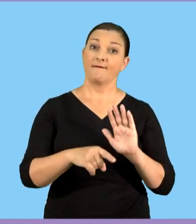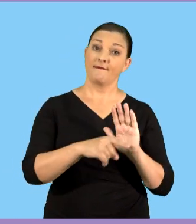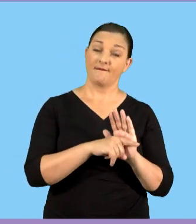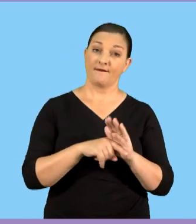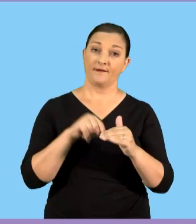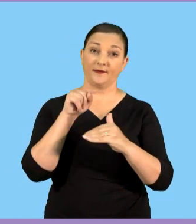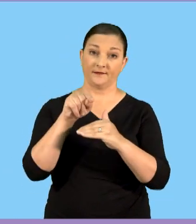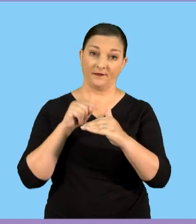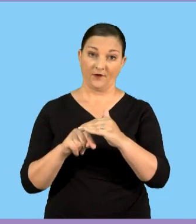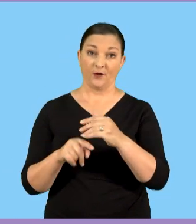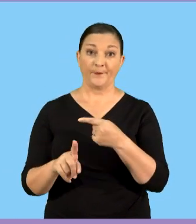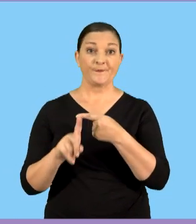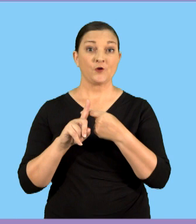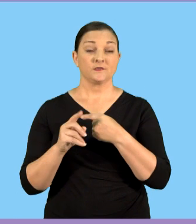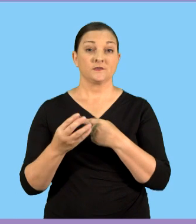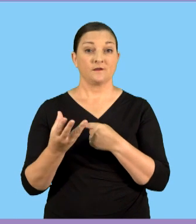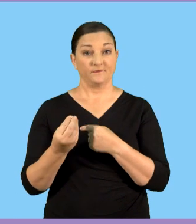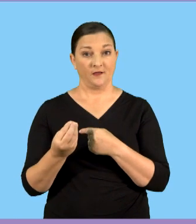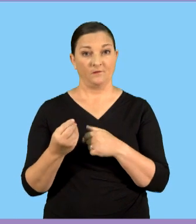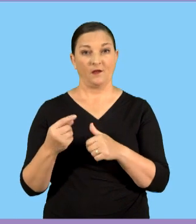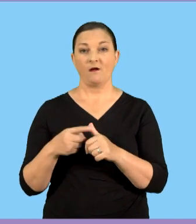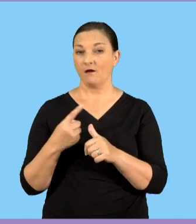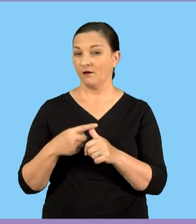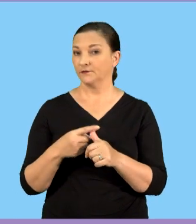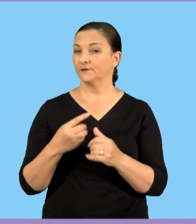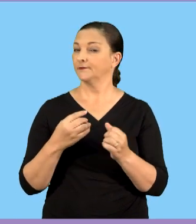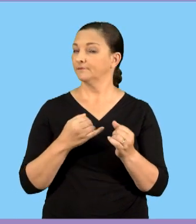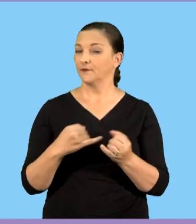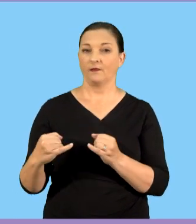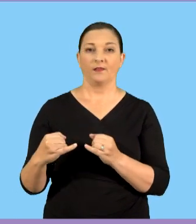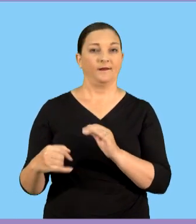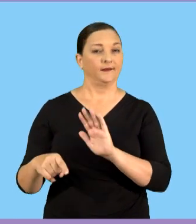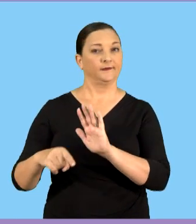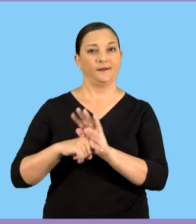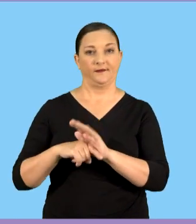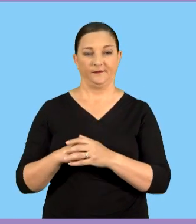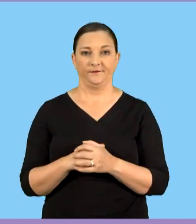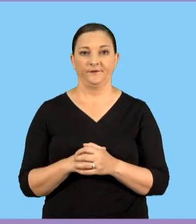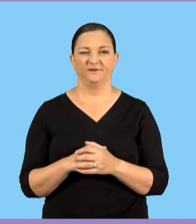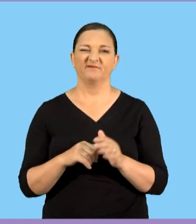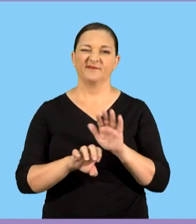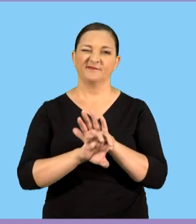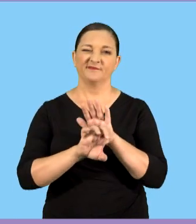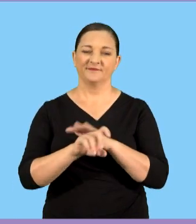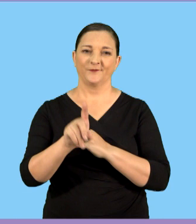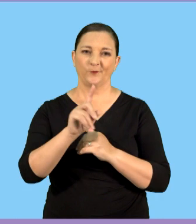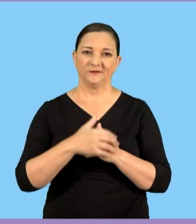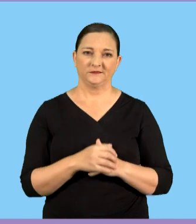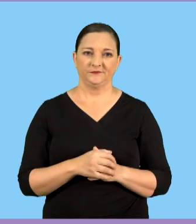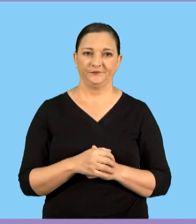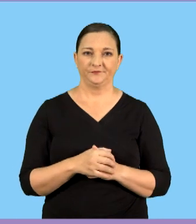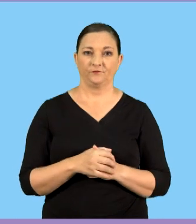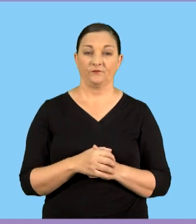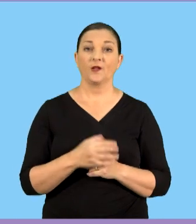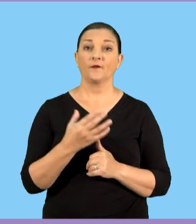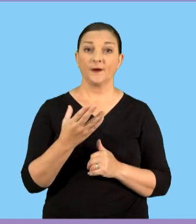we divide a negative number with a positive number, the answer is also a negative number. Let's look at some examples. So again, when we look at